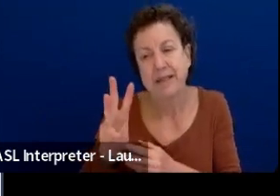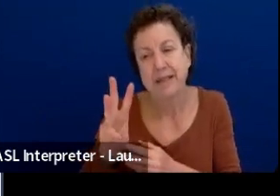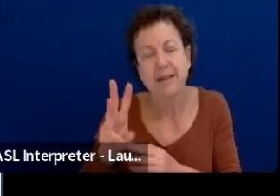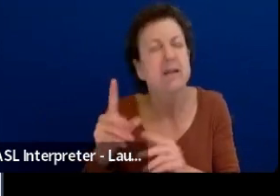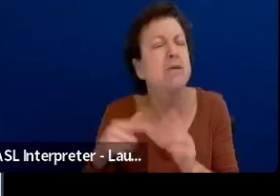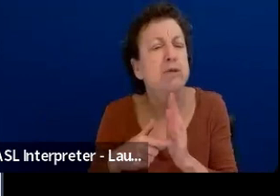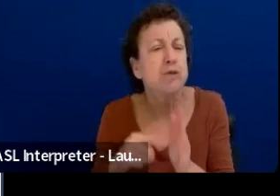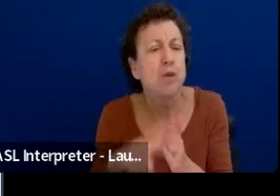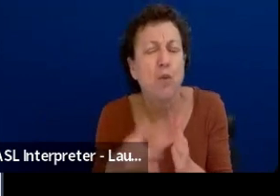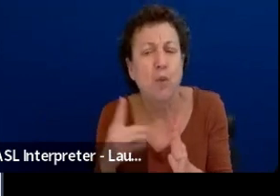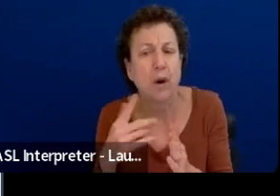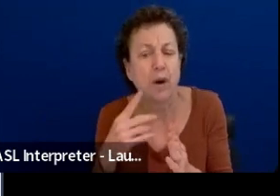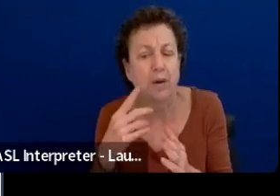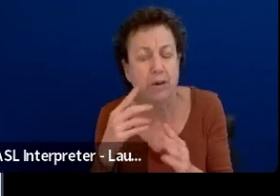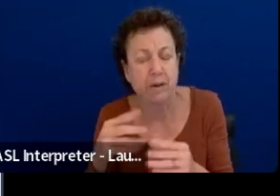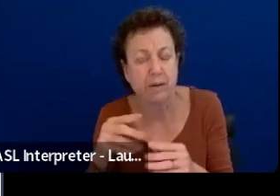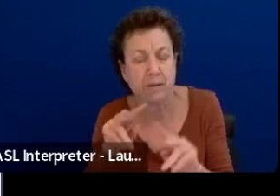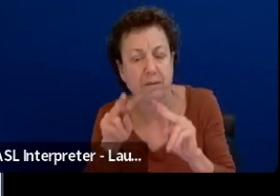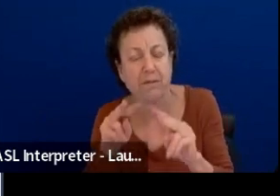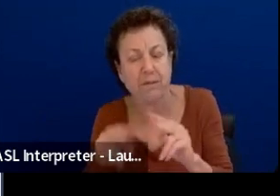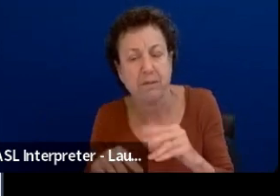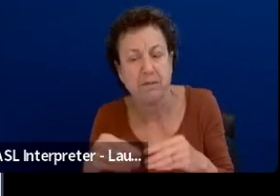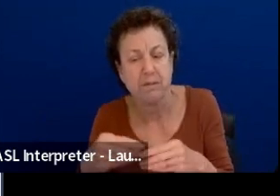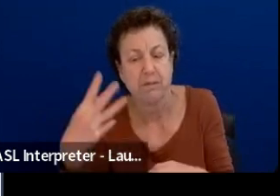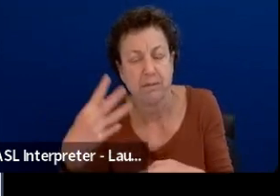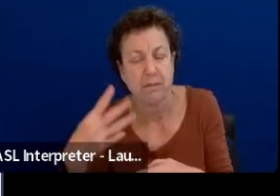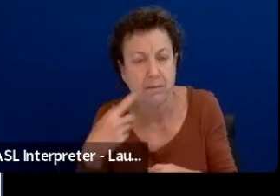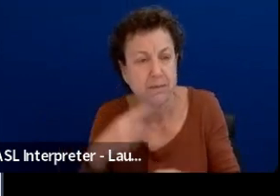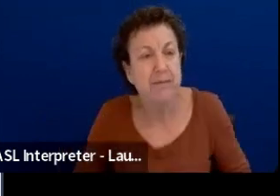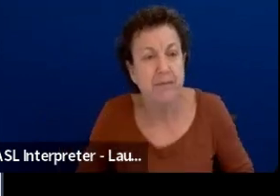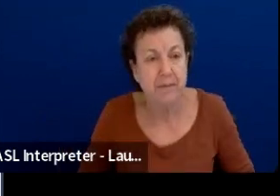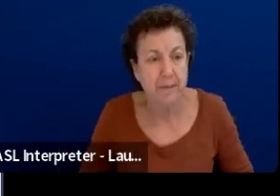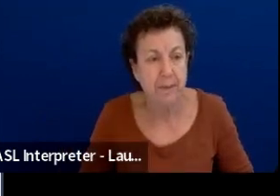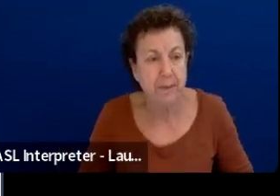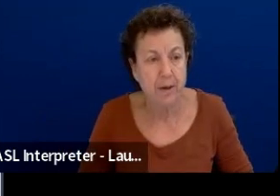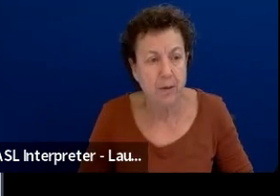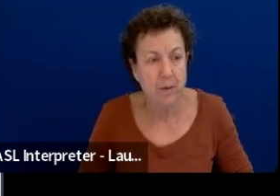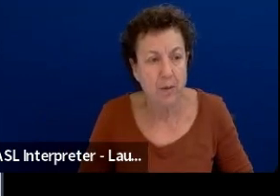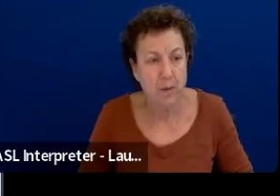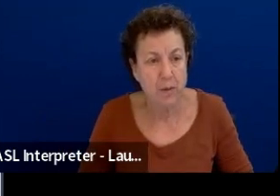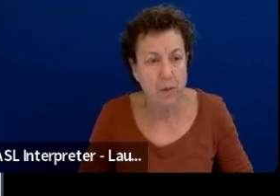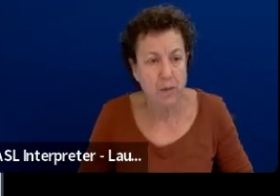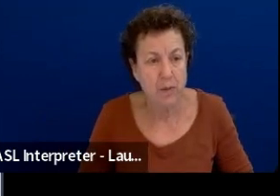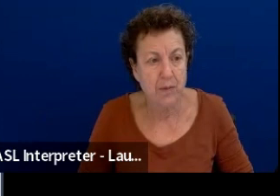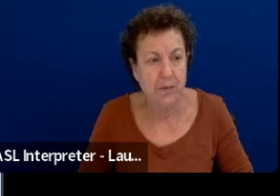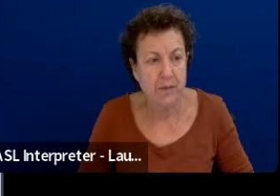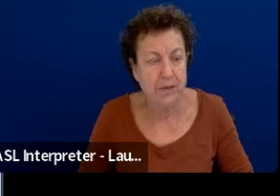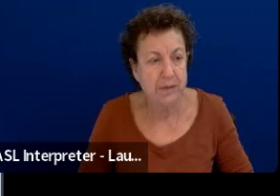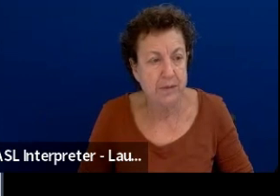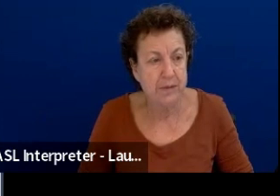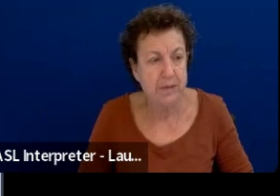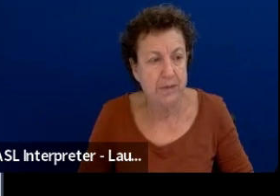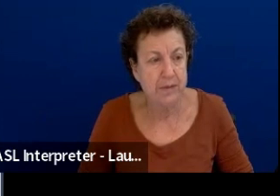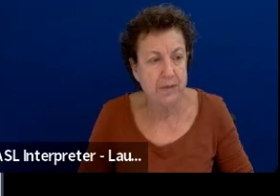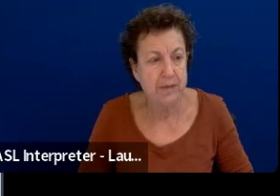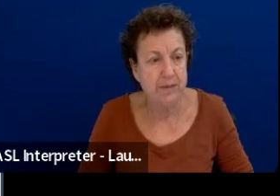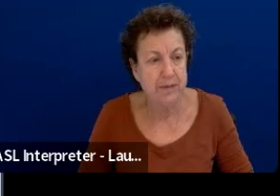you can see when you go to look up a bill. And we'll just click the magnifying glass